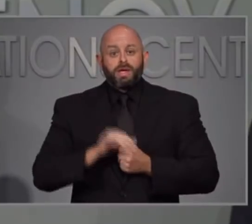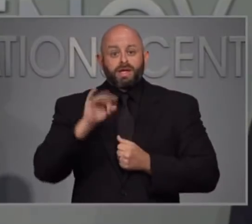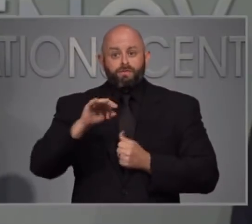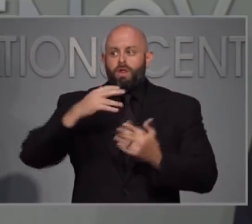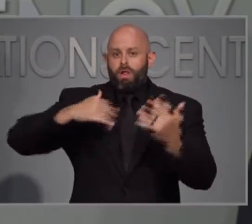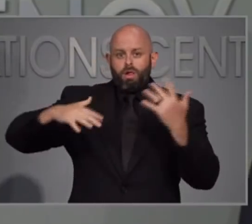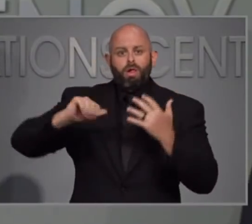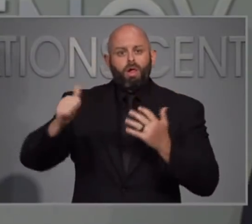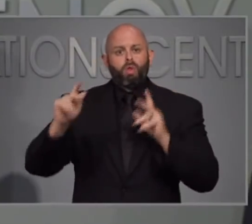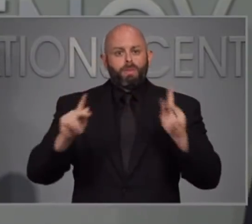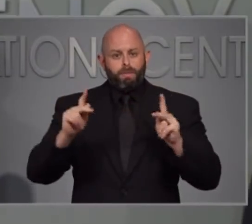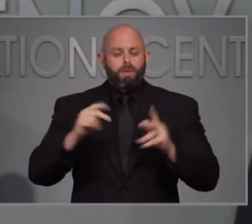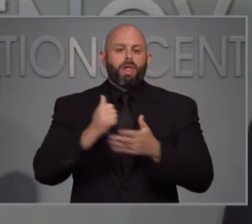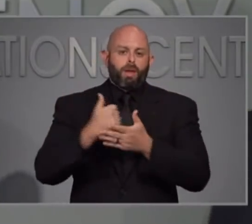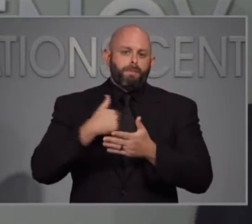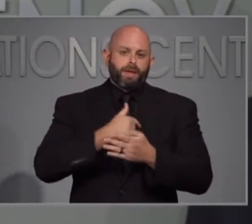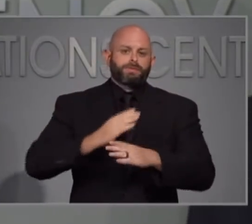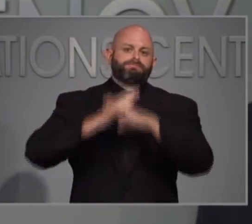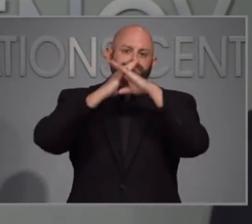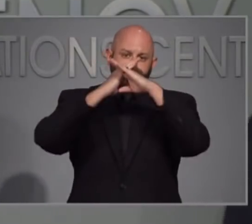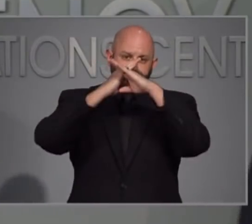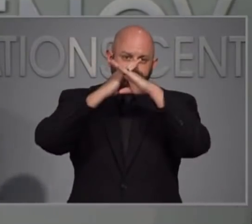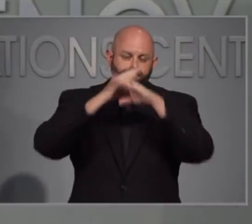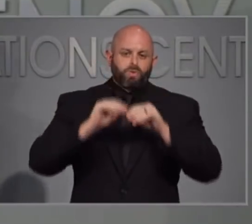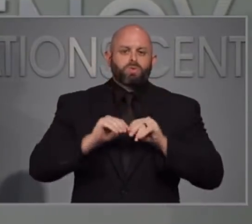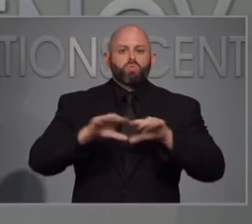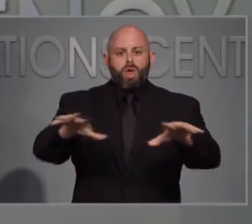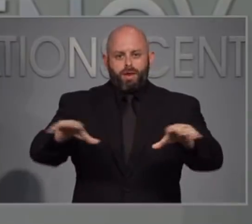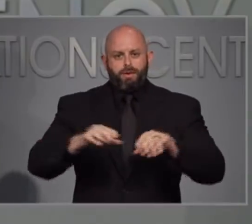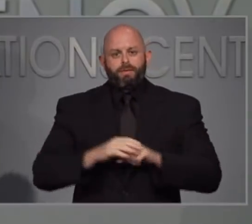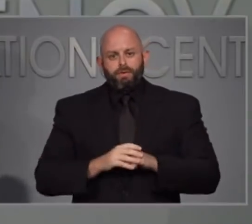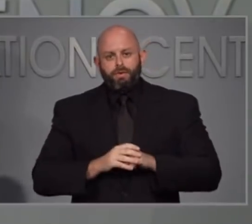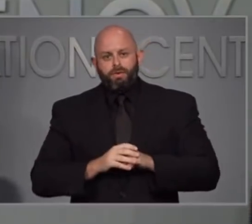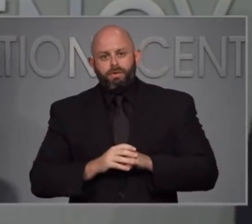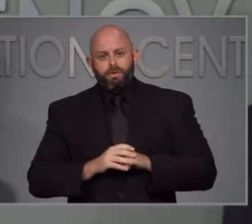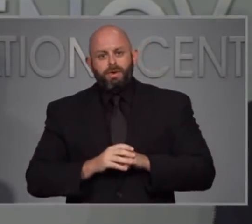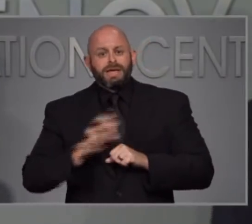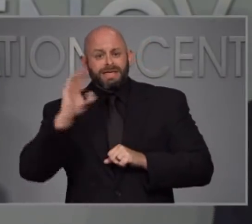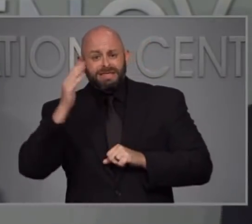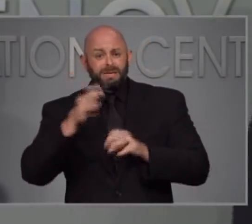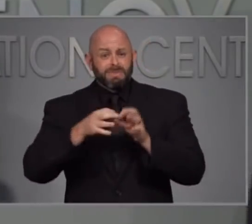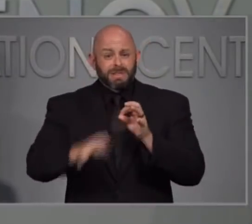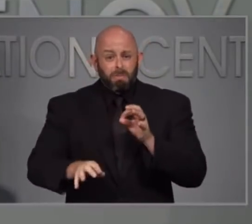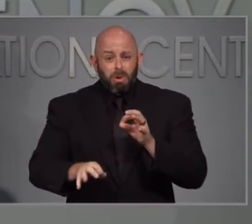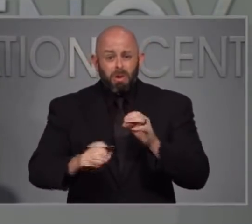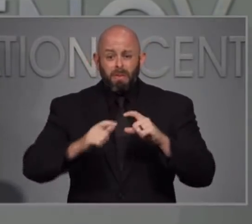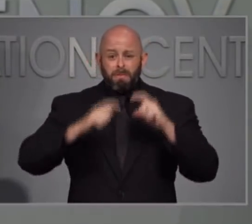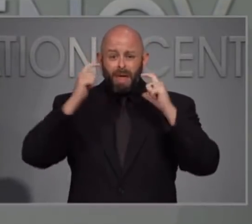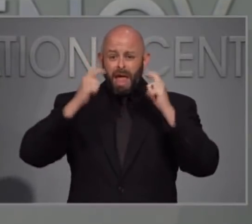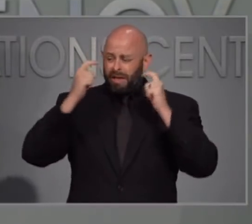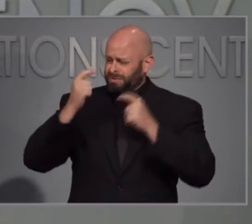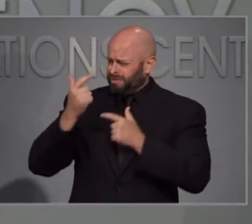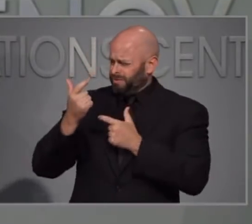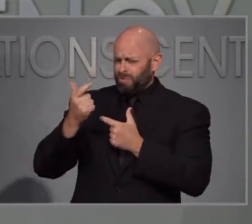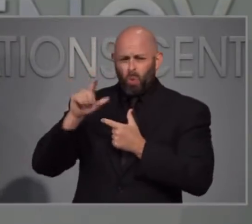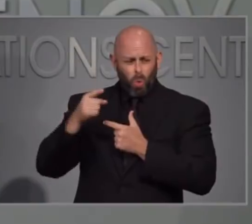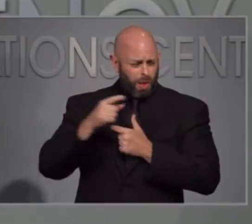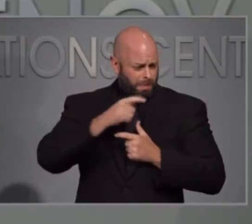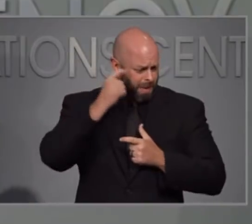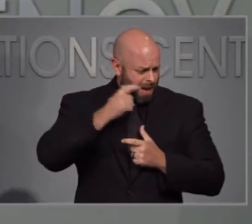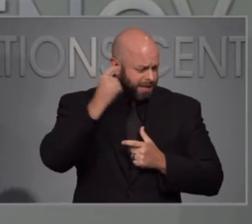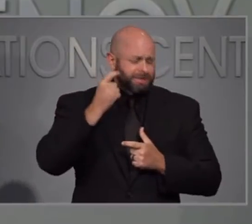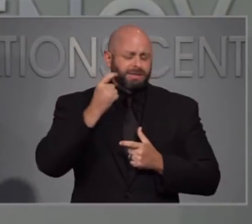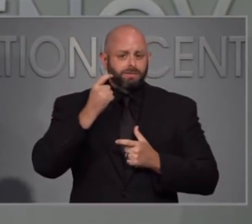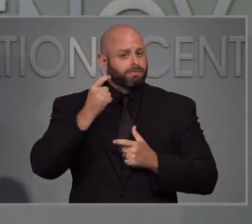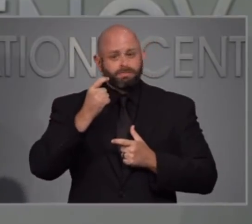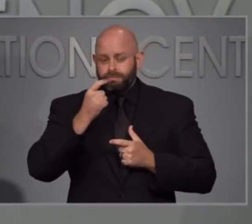to help us move forward together as North Carolinians. It seems simple and really basic, but really important. I'm really